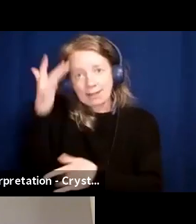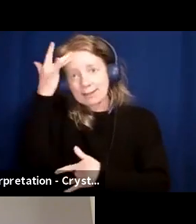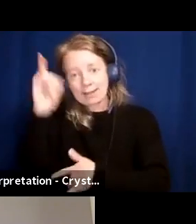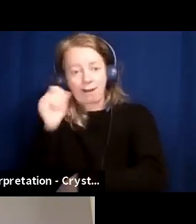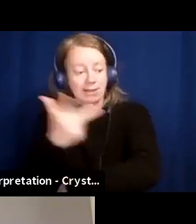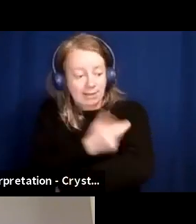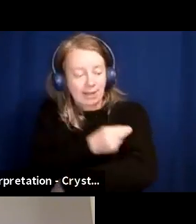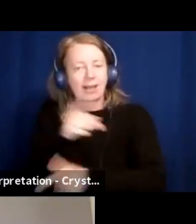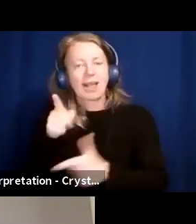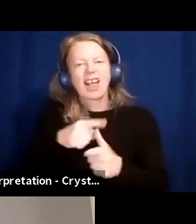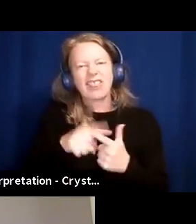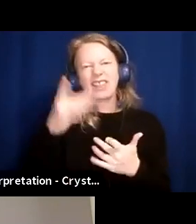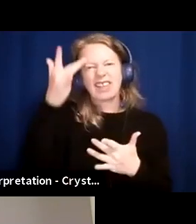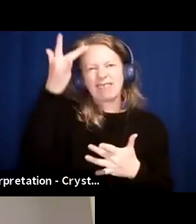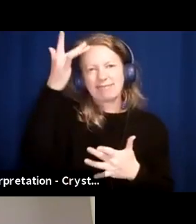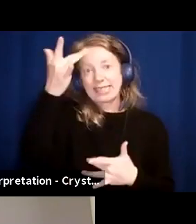likely.